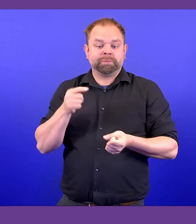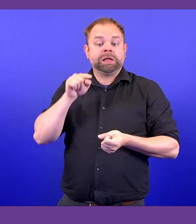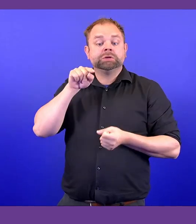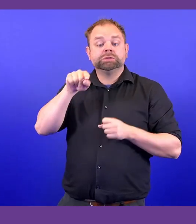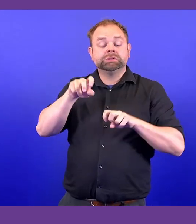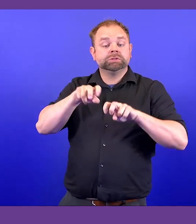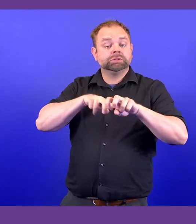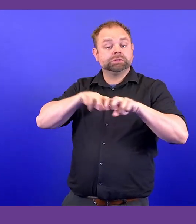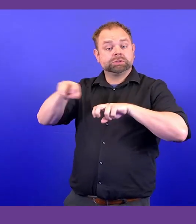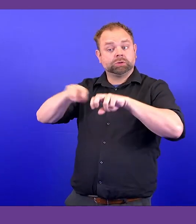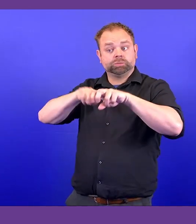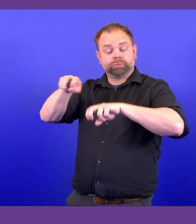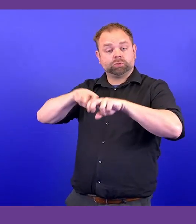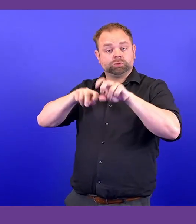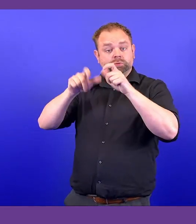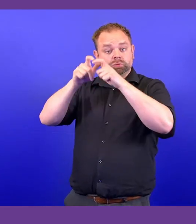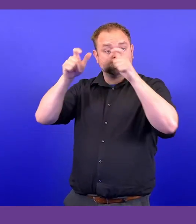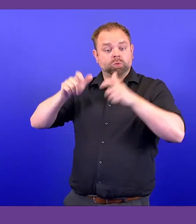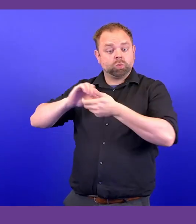transport.